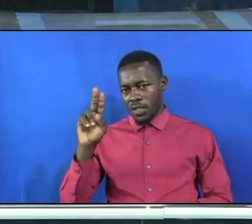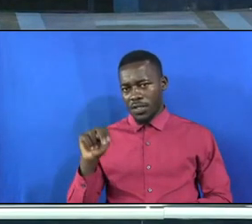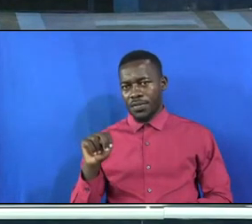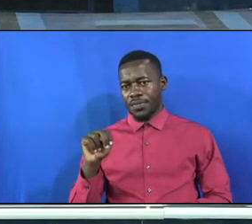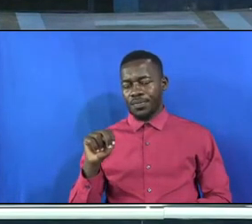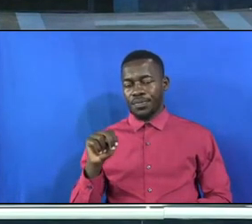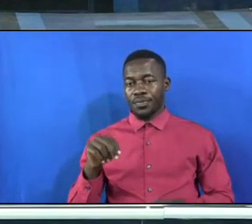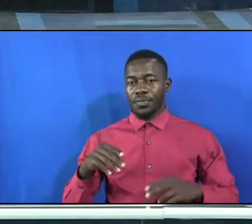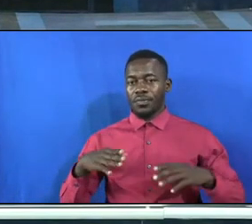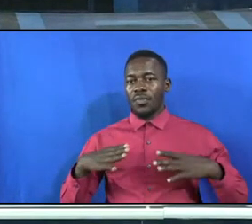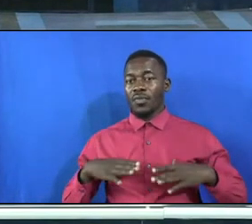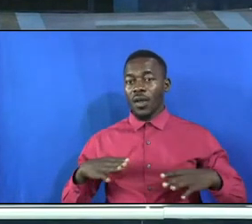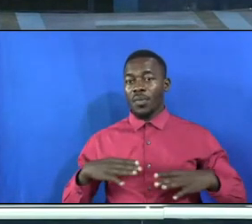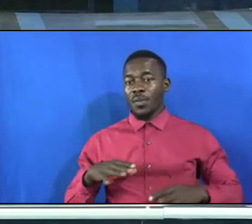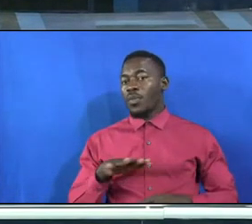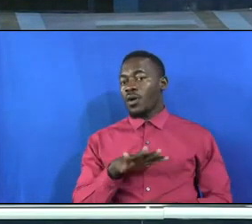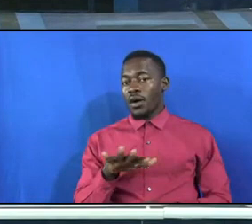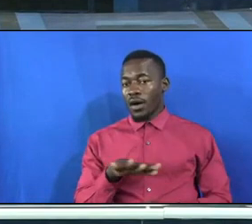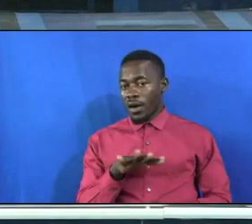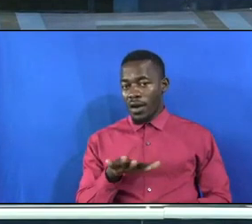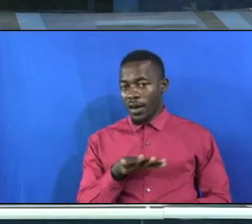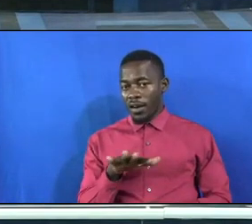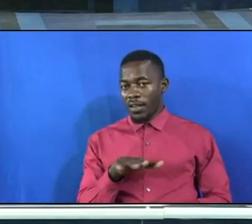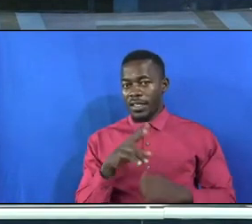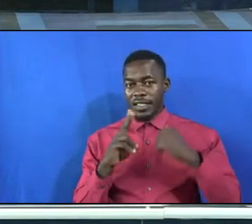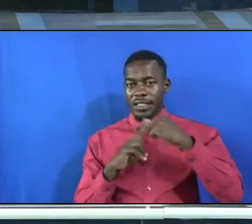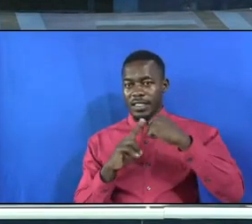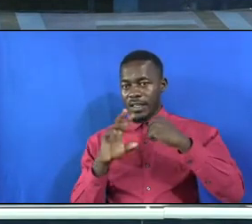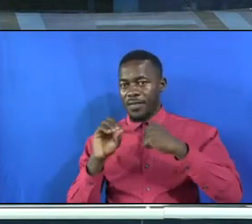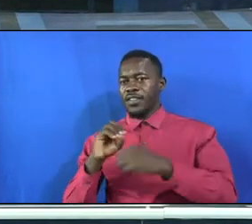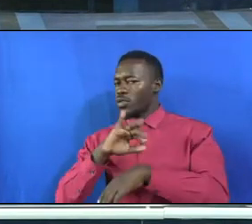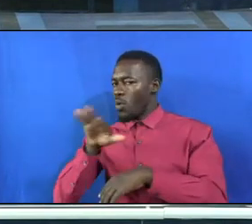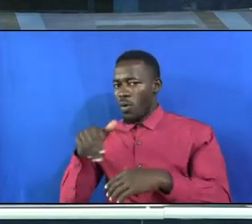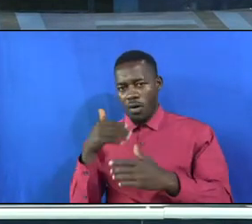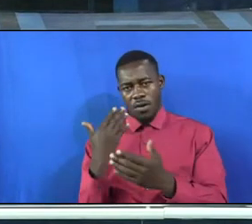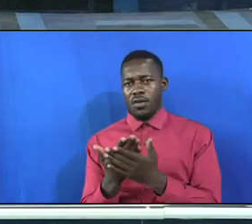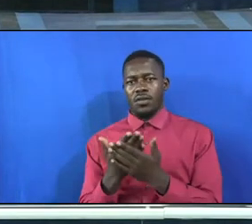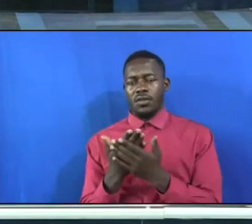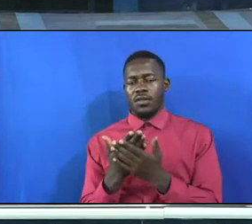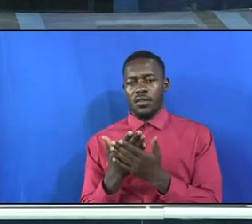And these people who are 70 in number,